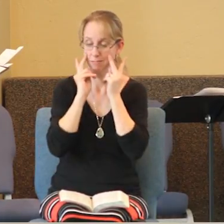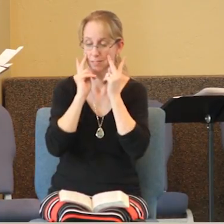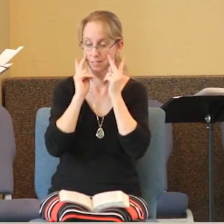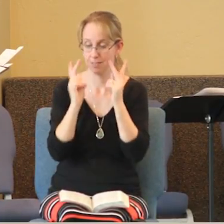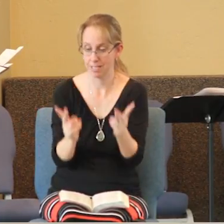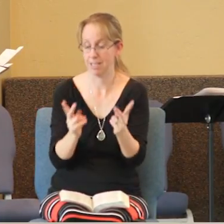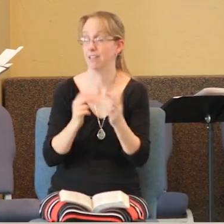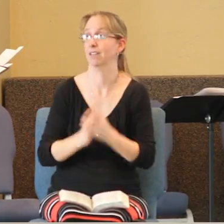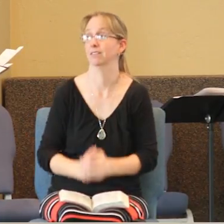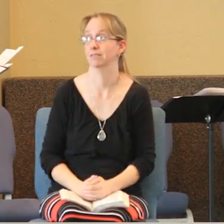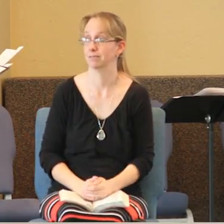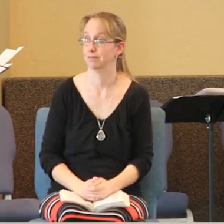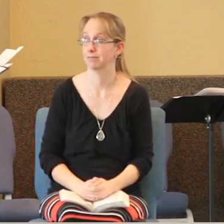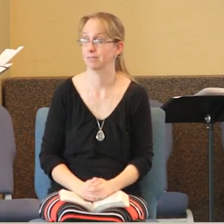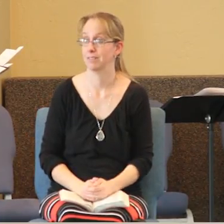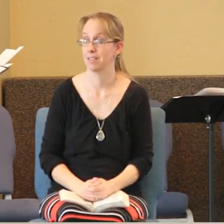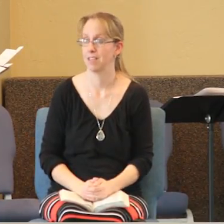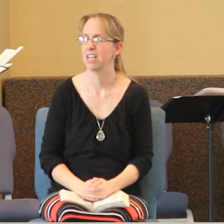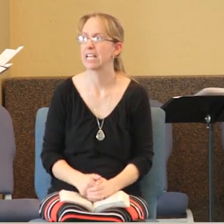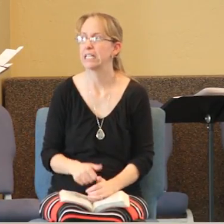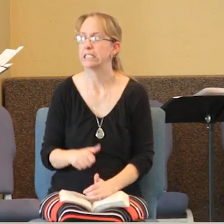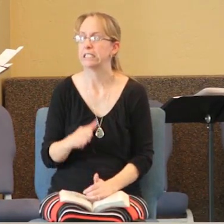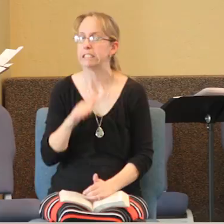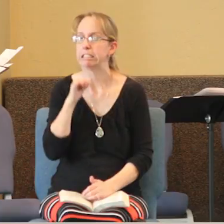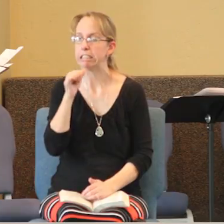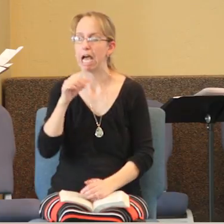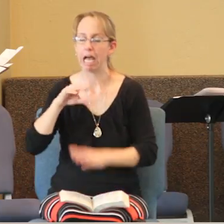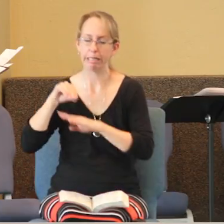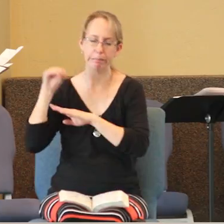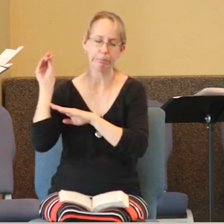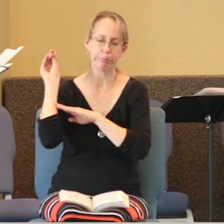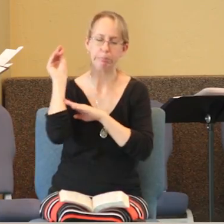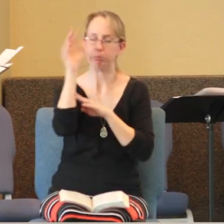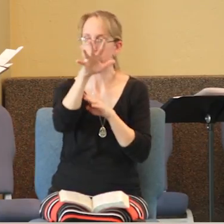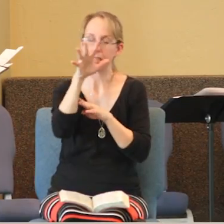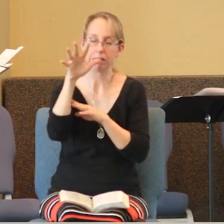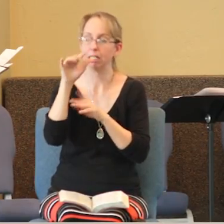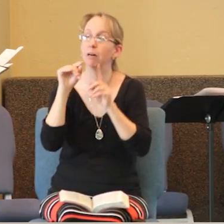Lord, help me to be a light that people can see.